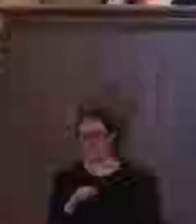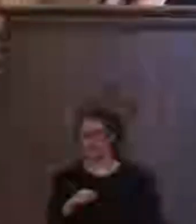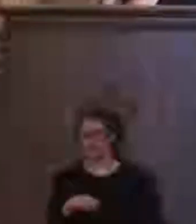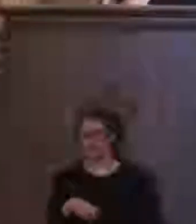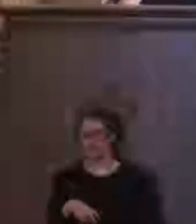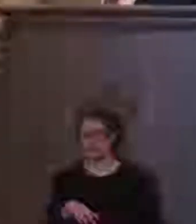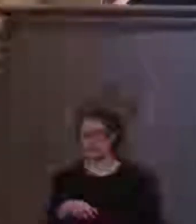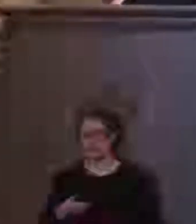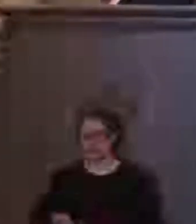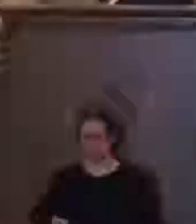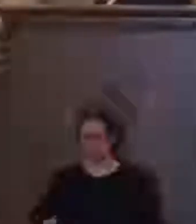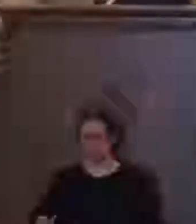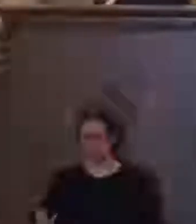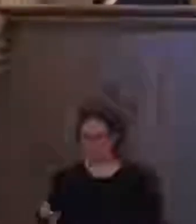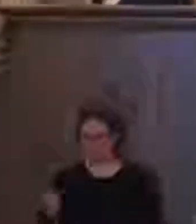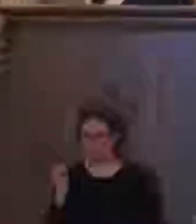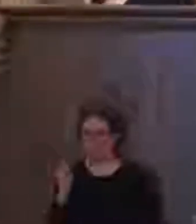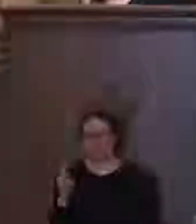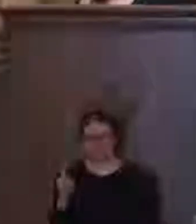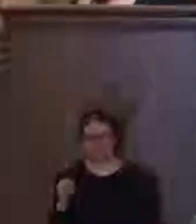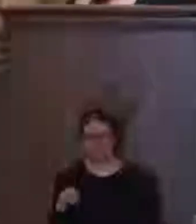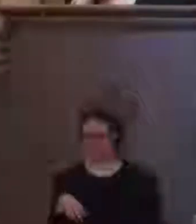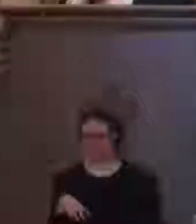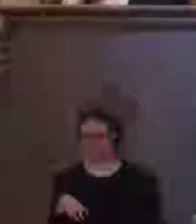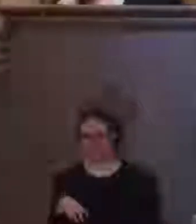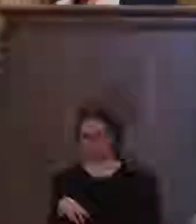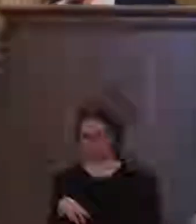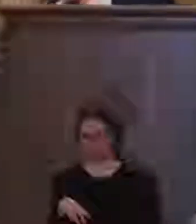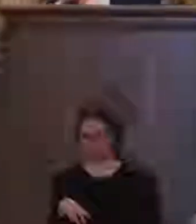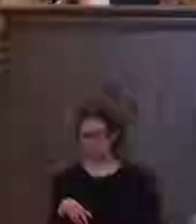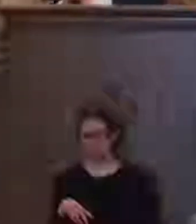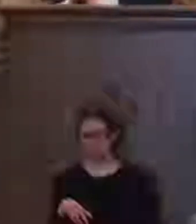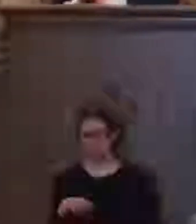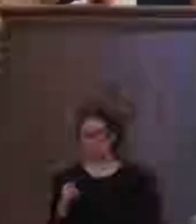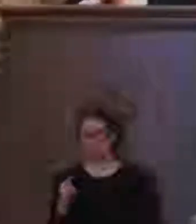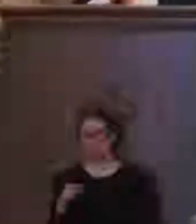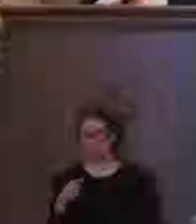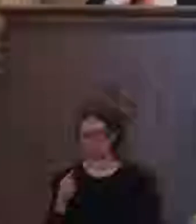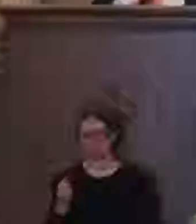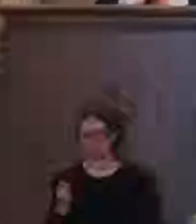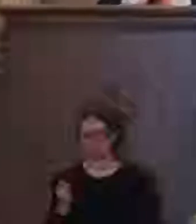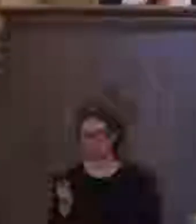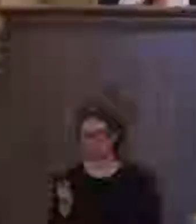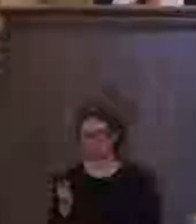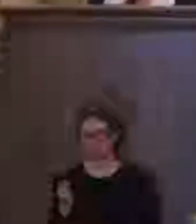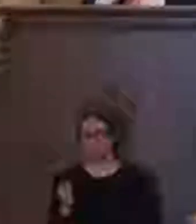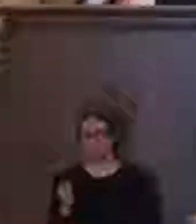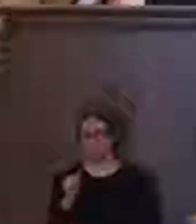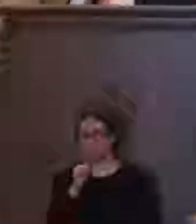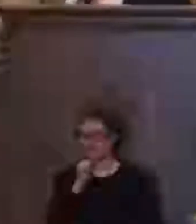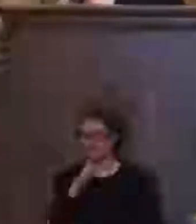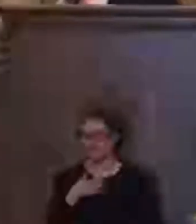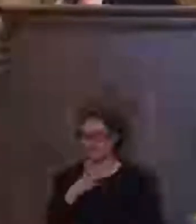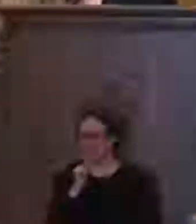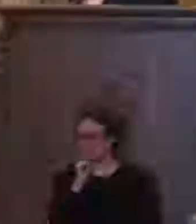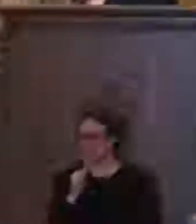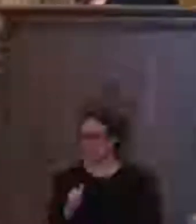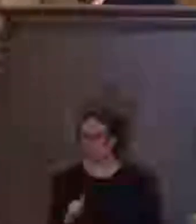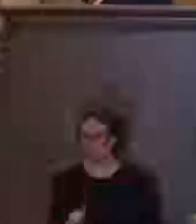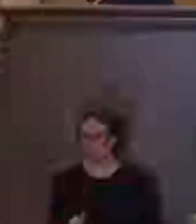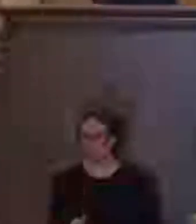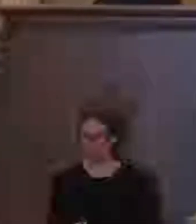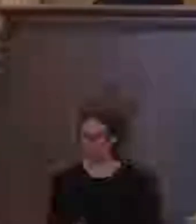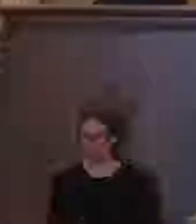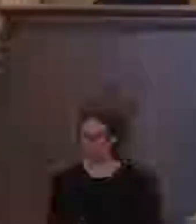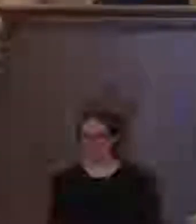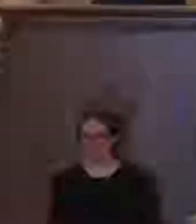Why don't you go invite him? Yeah. I said, okay. You know, I'm telling you, you know, I will not, this is me, I won't pick up somebody unless